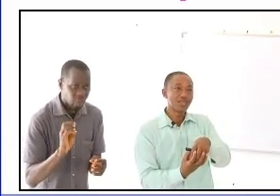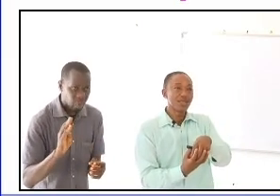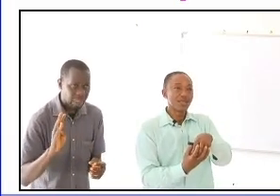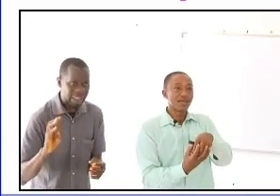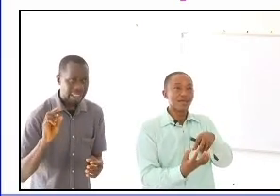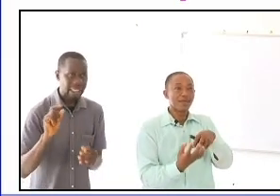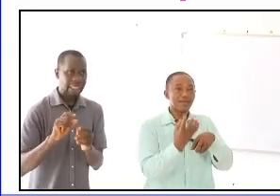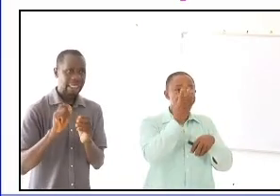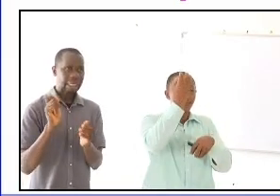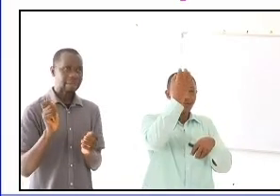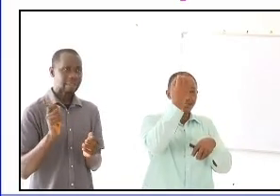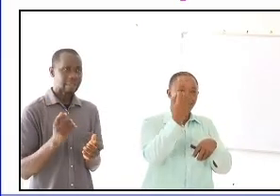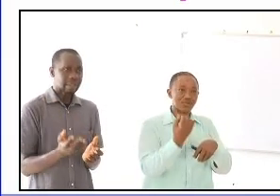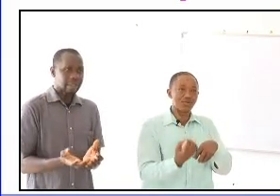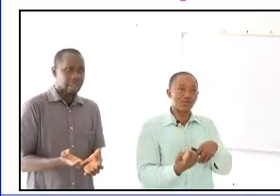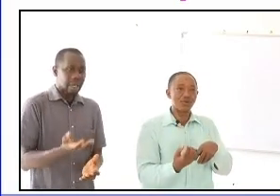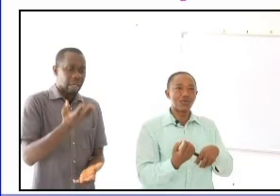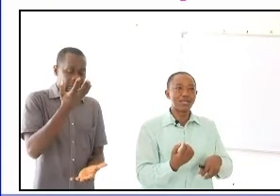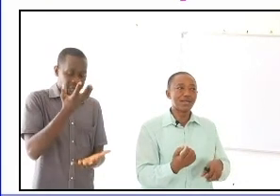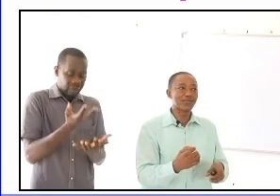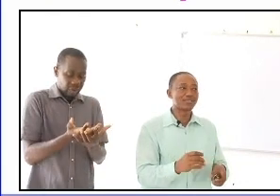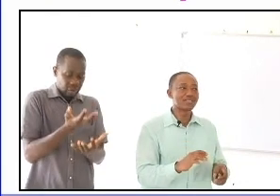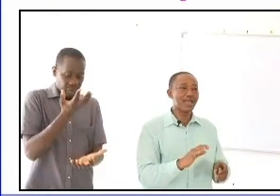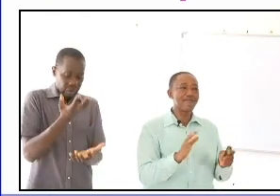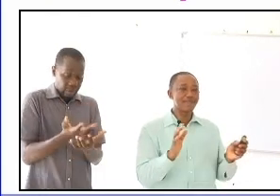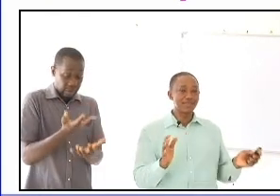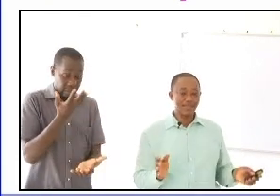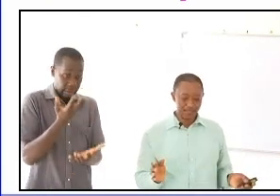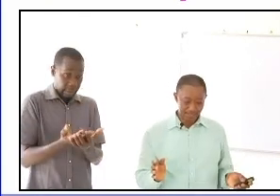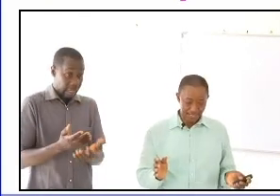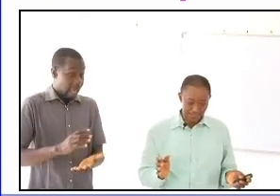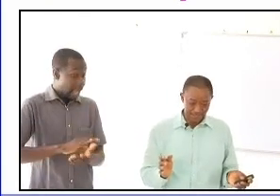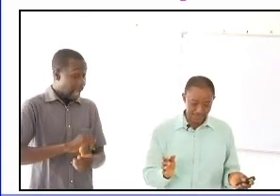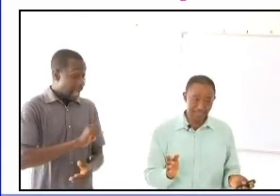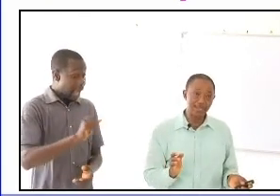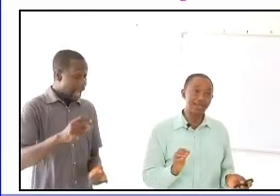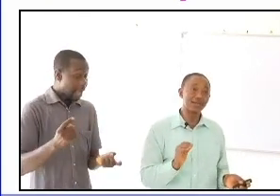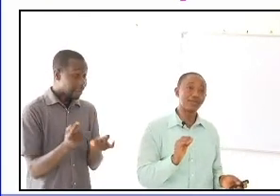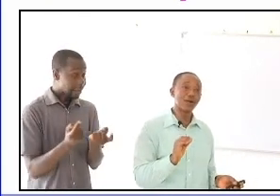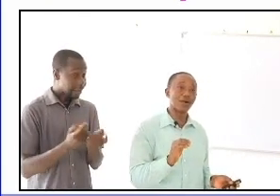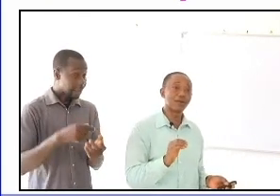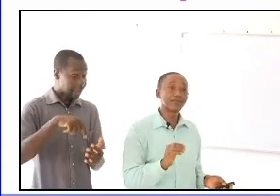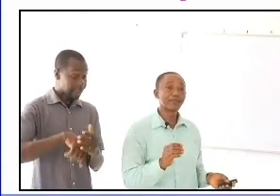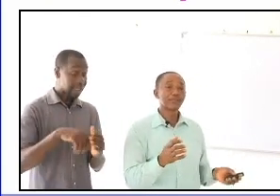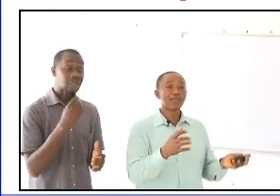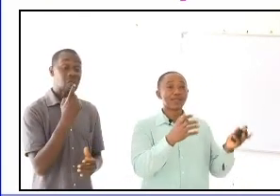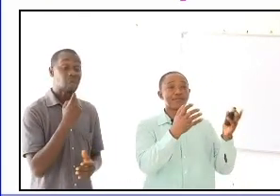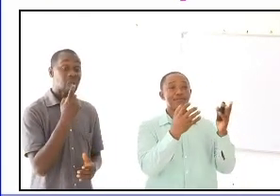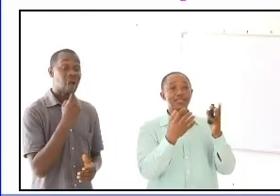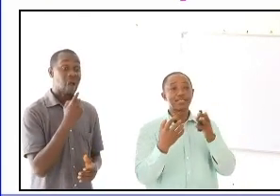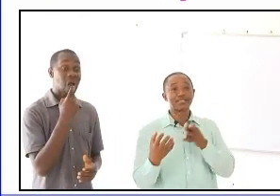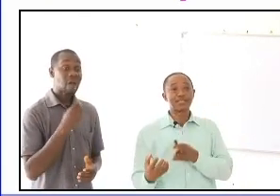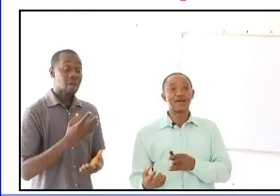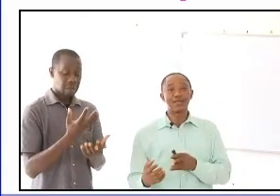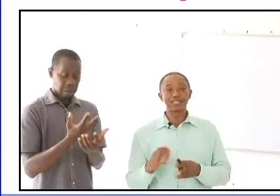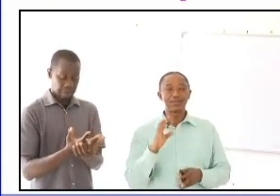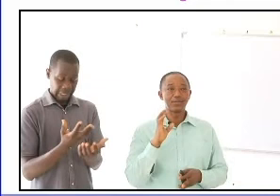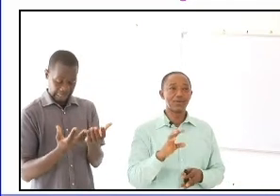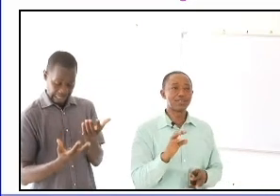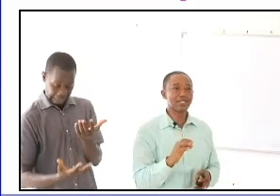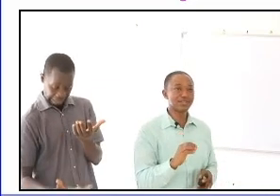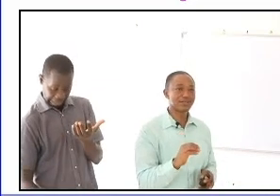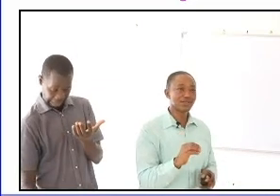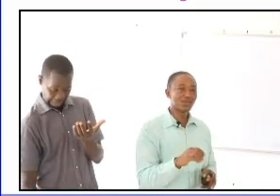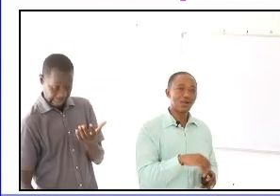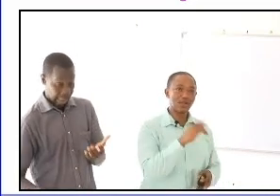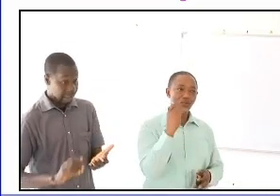capsule, filtration occurs. What happens is everything that is in the blood filters down except the